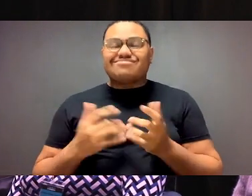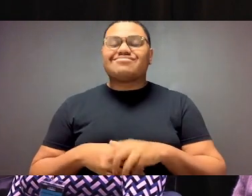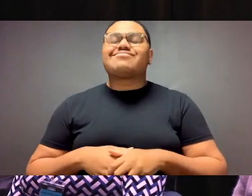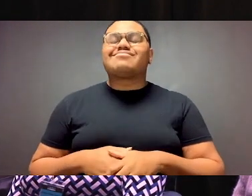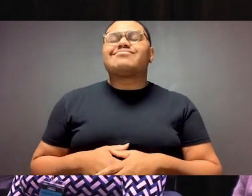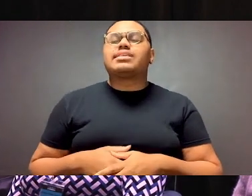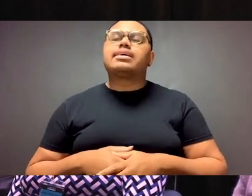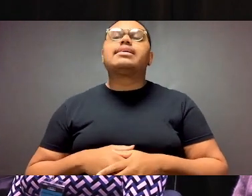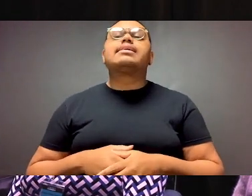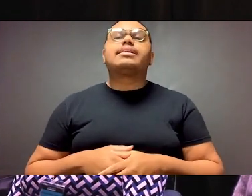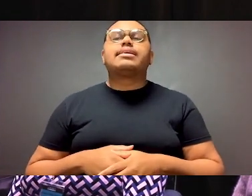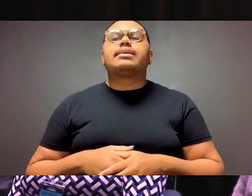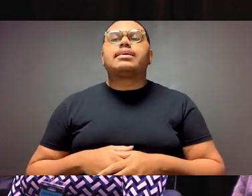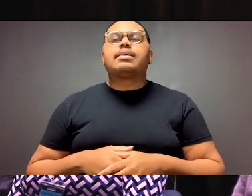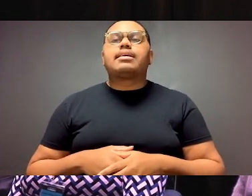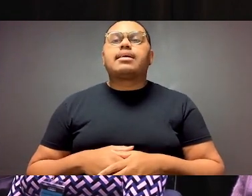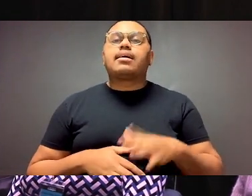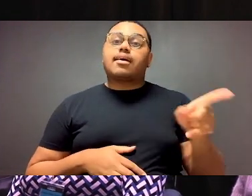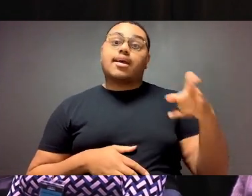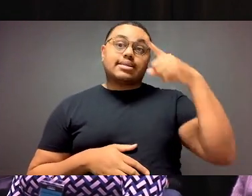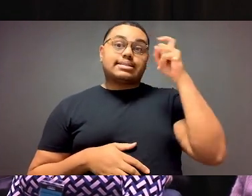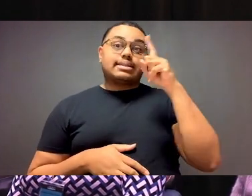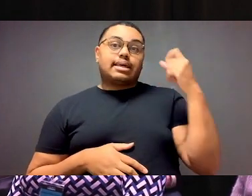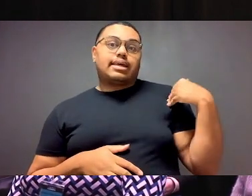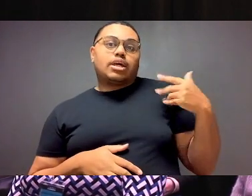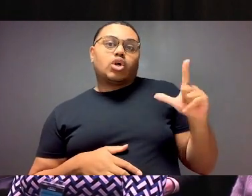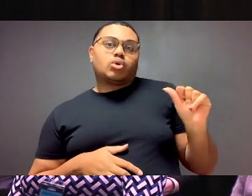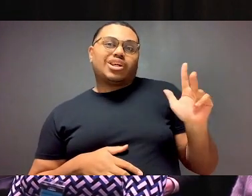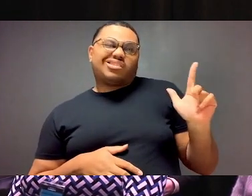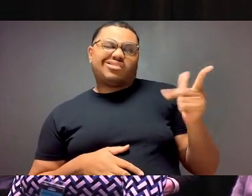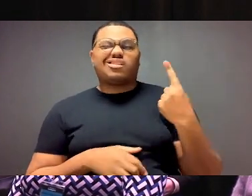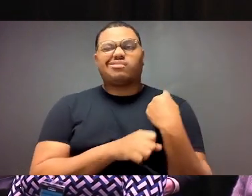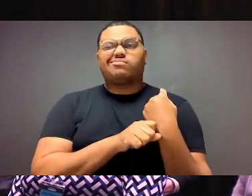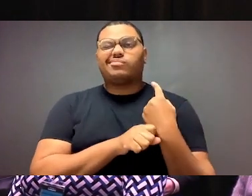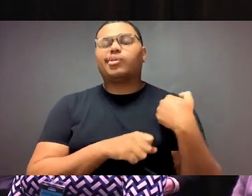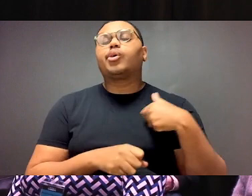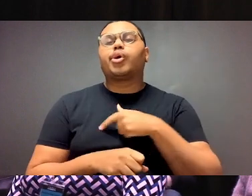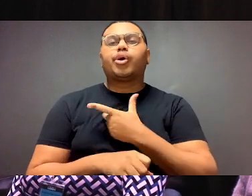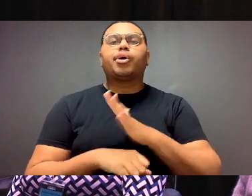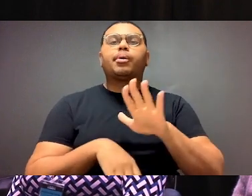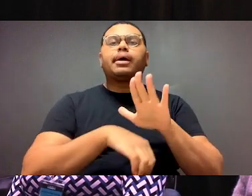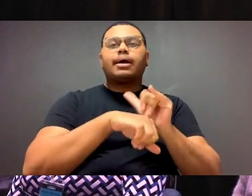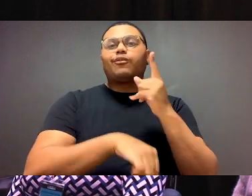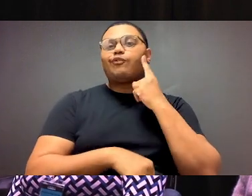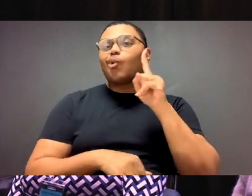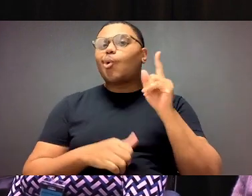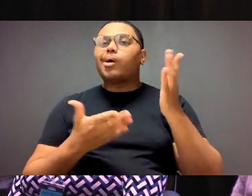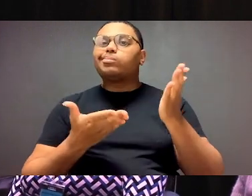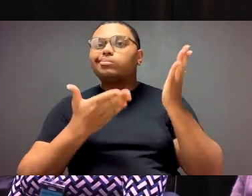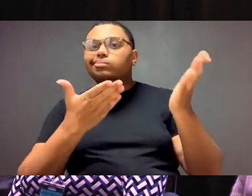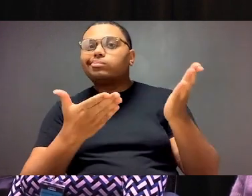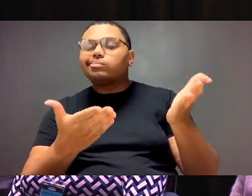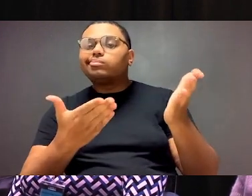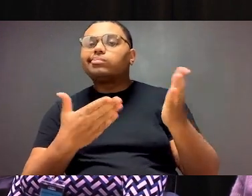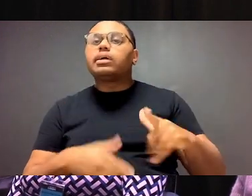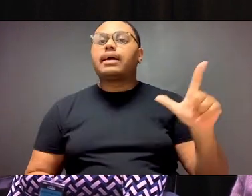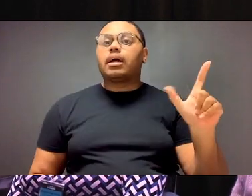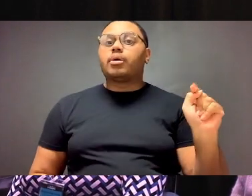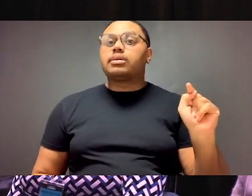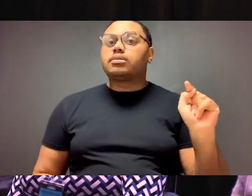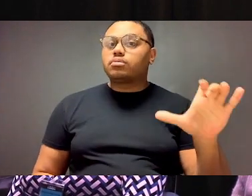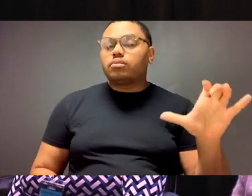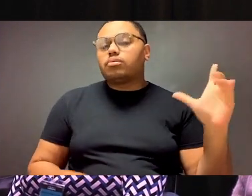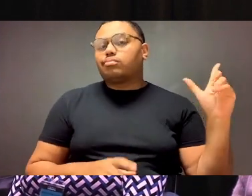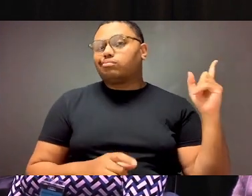In summer 2023, so last year, we put out a call for pitches. The LTC has always been an open movement